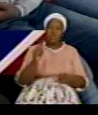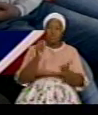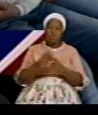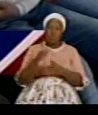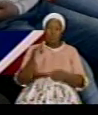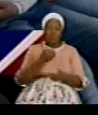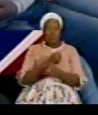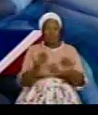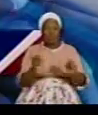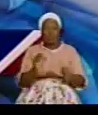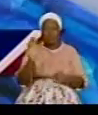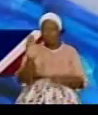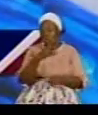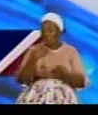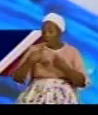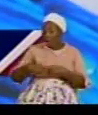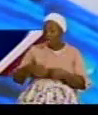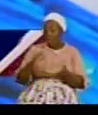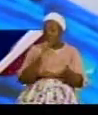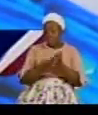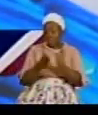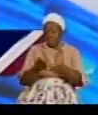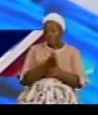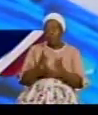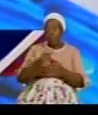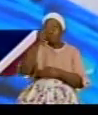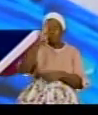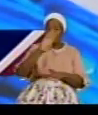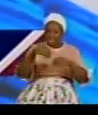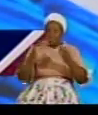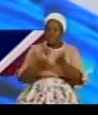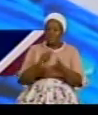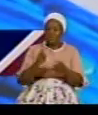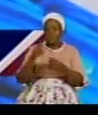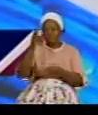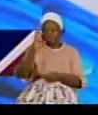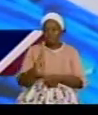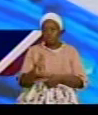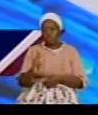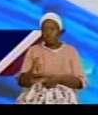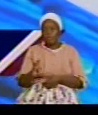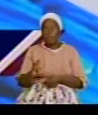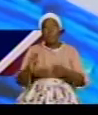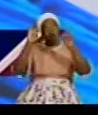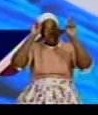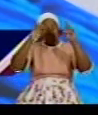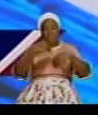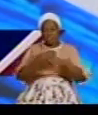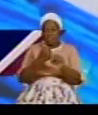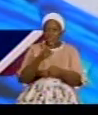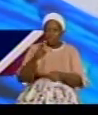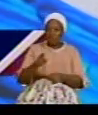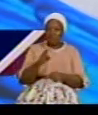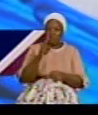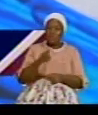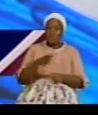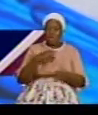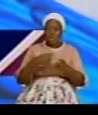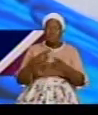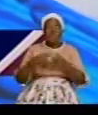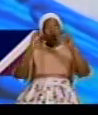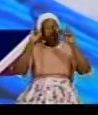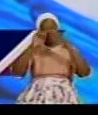Your heart belongs to God. Give that to God. He created you. You owe everything